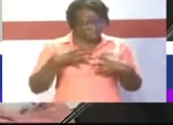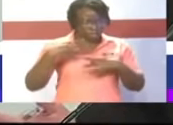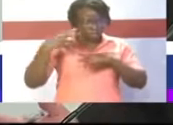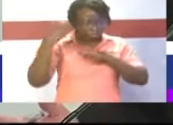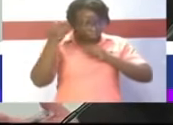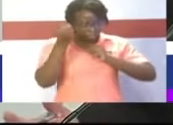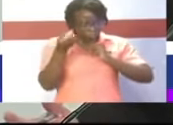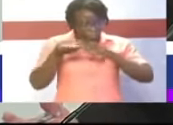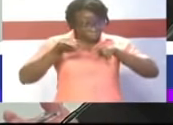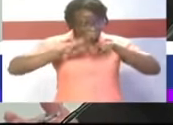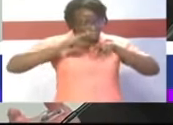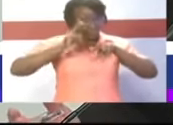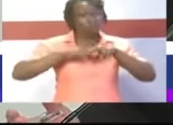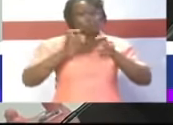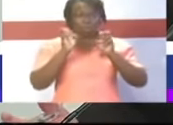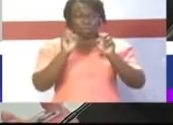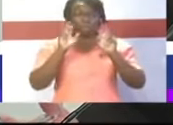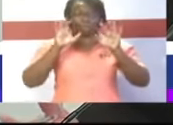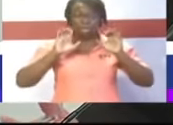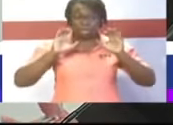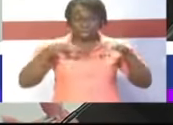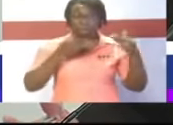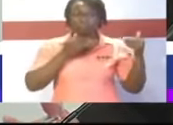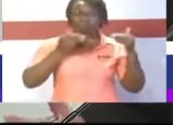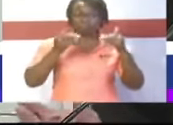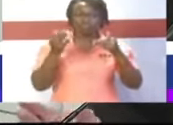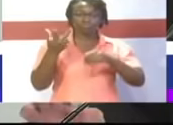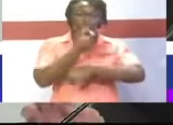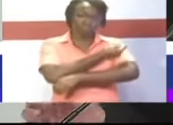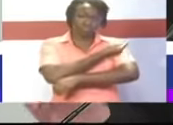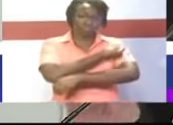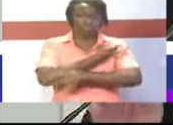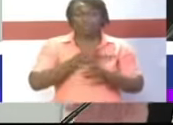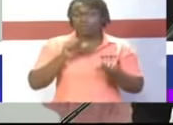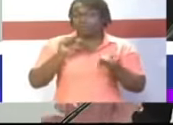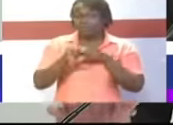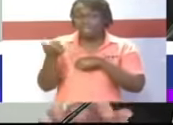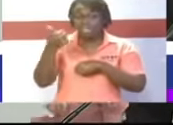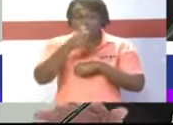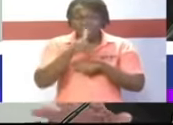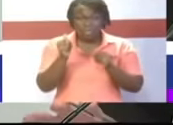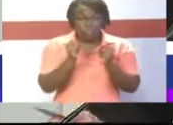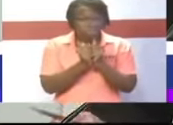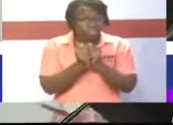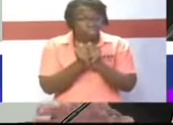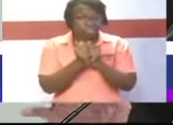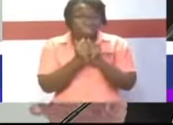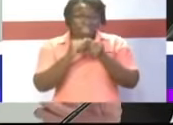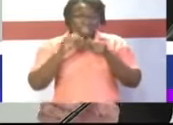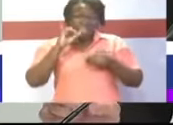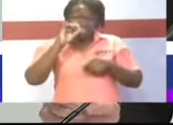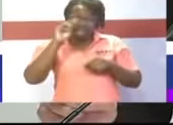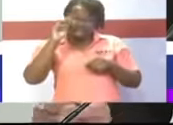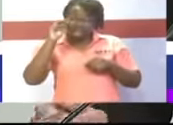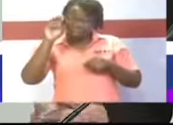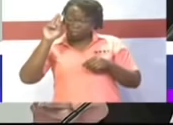up and be better able to fight this disease. So anybody with any immunological problem, any inability to